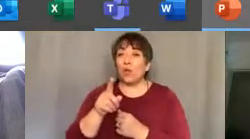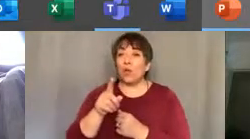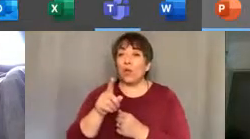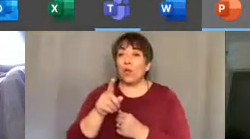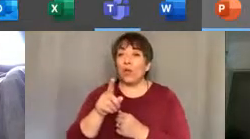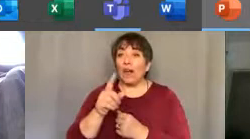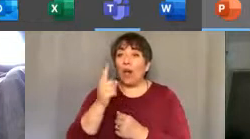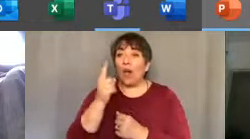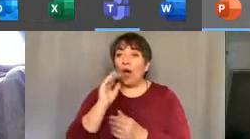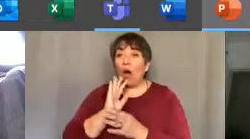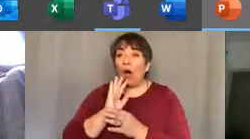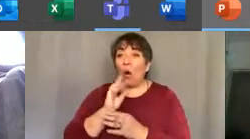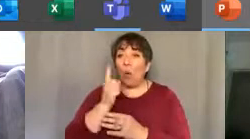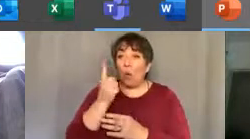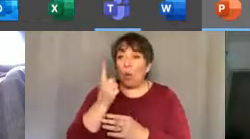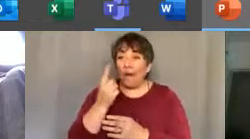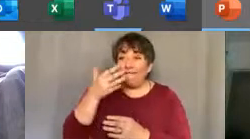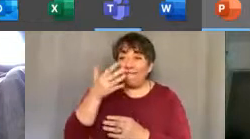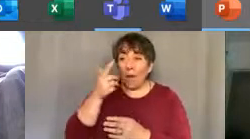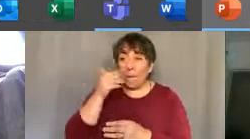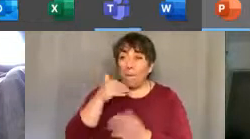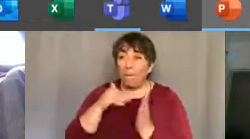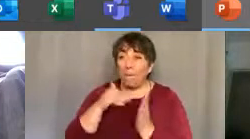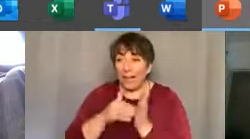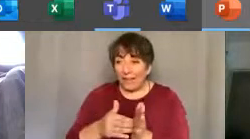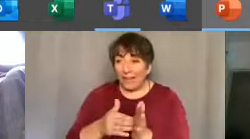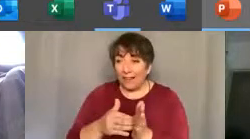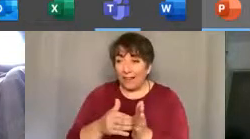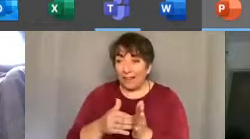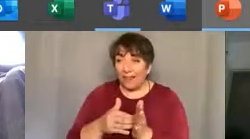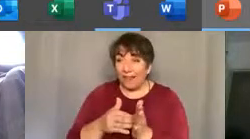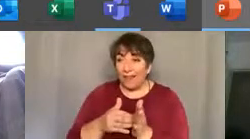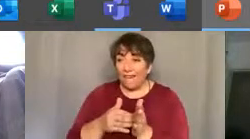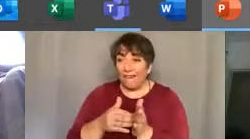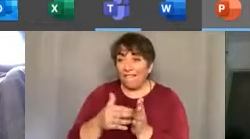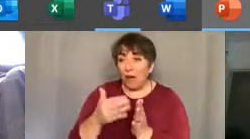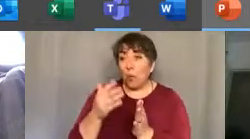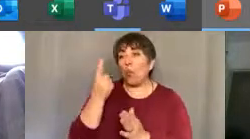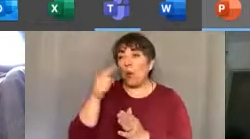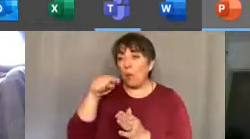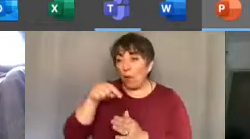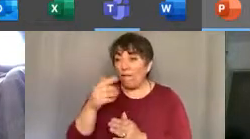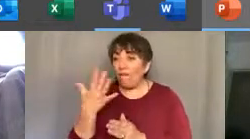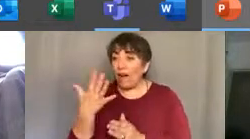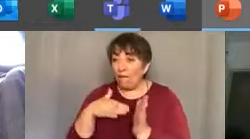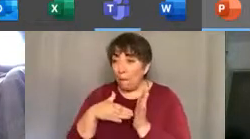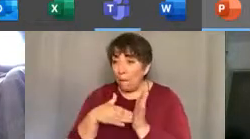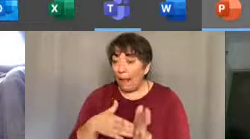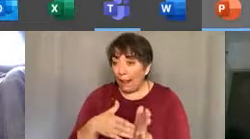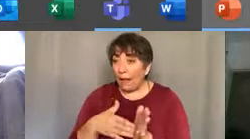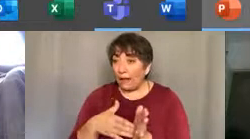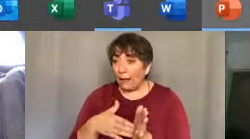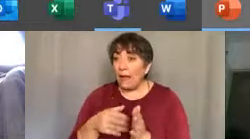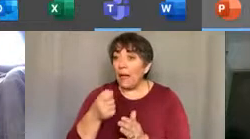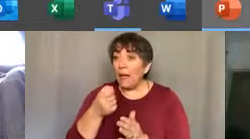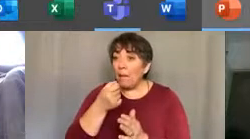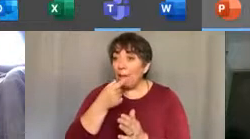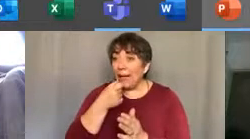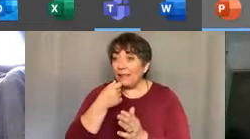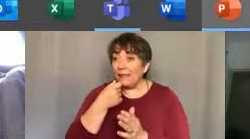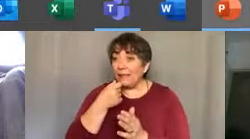That would mean that without the Medicines Order Line, just short of 1.5 million medicine